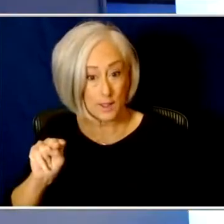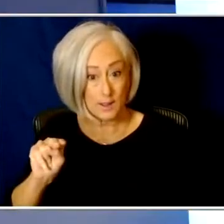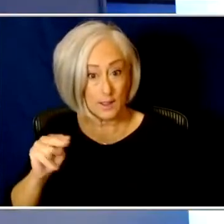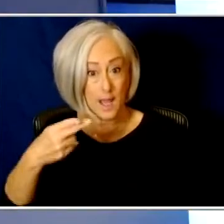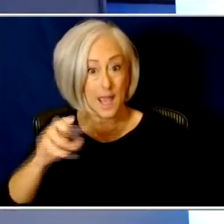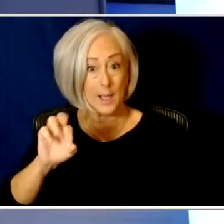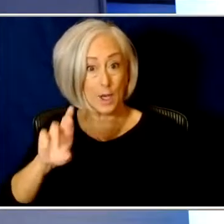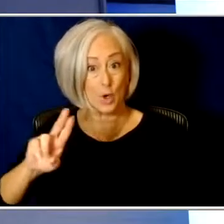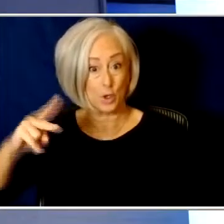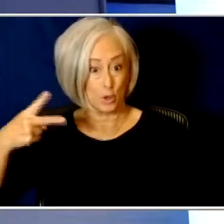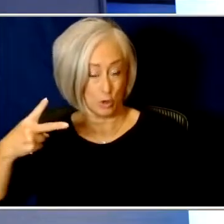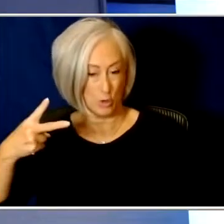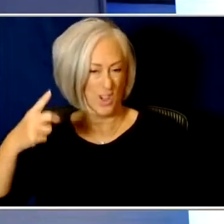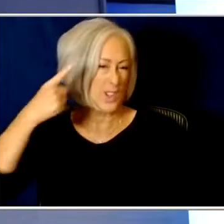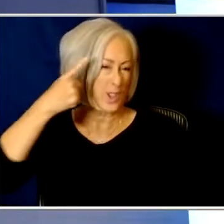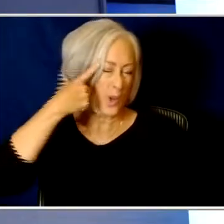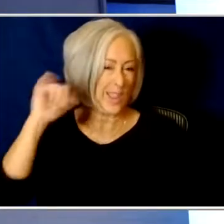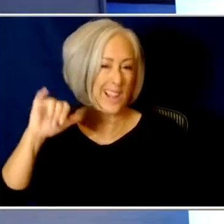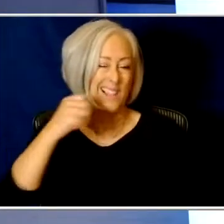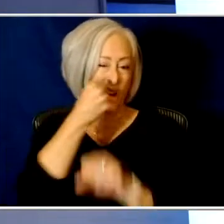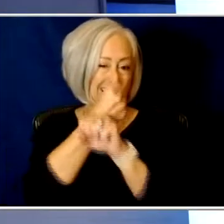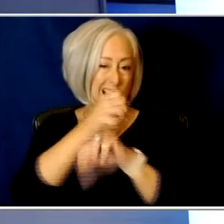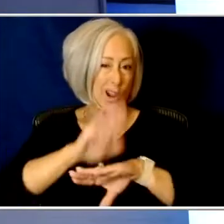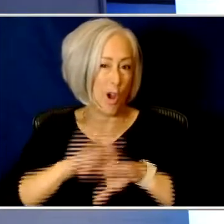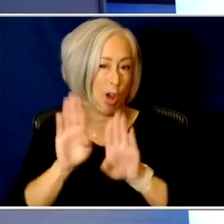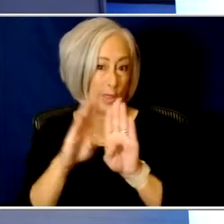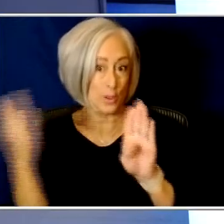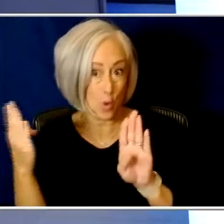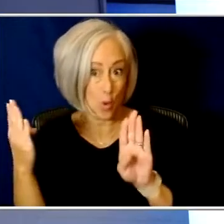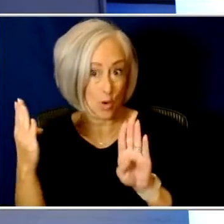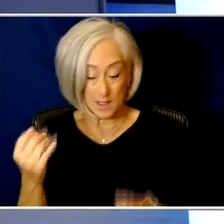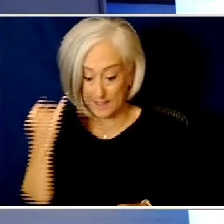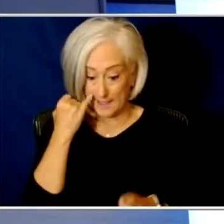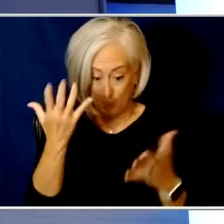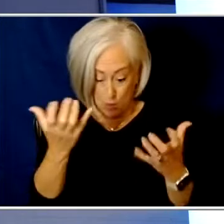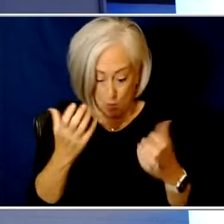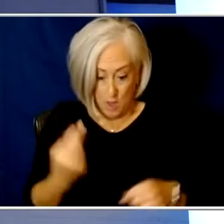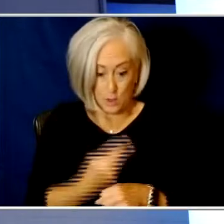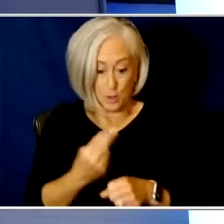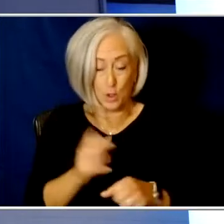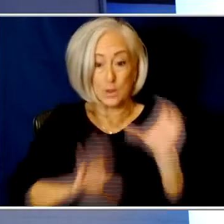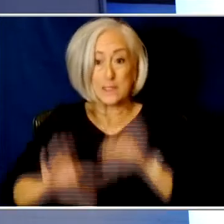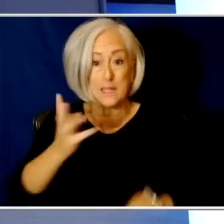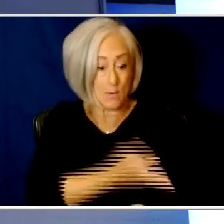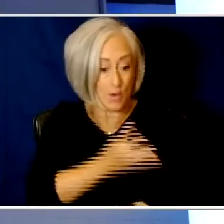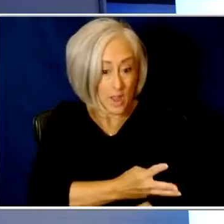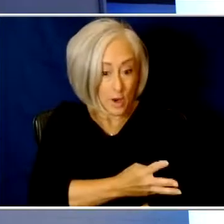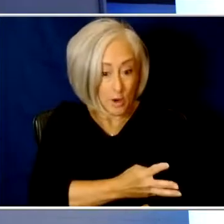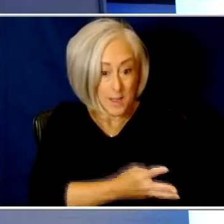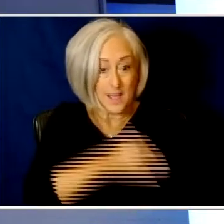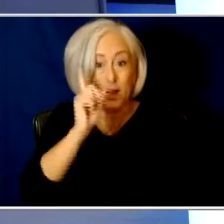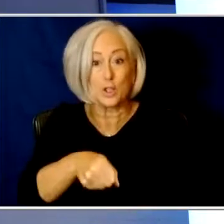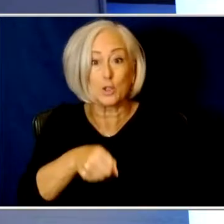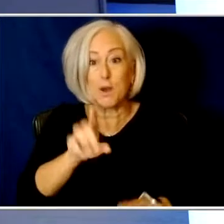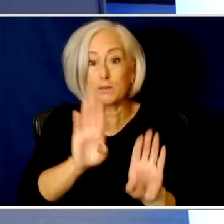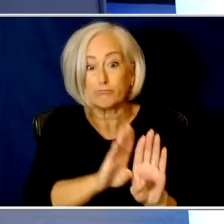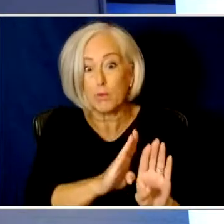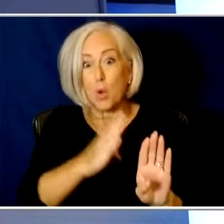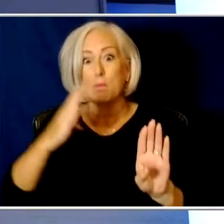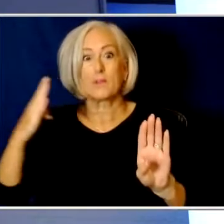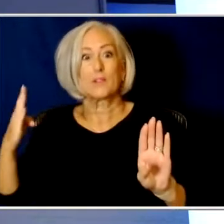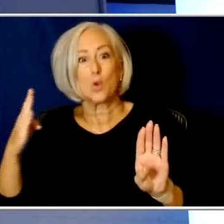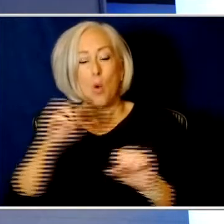if we want to use chemotherapy and things, we got to unlock that door. But if you don't have them, it's harder to unlock. Dr. Lewis-Wambe, researchers with the